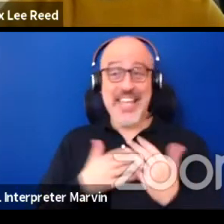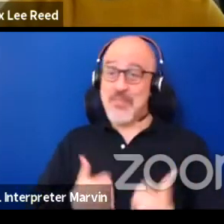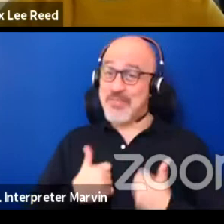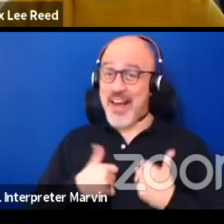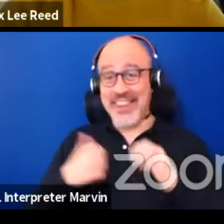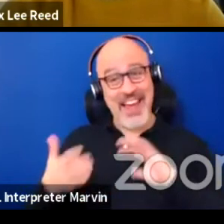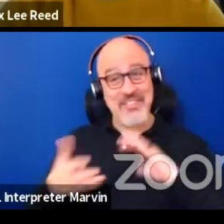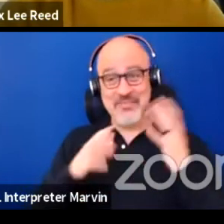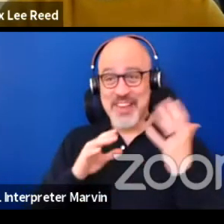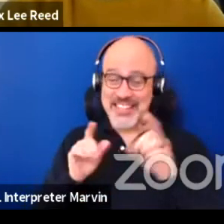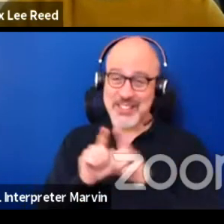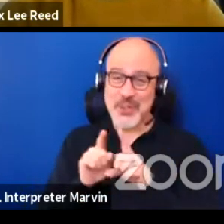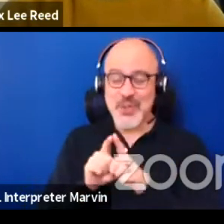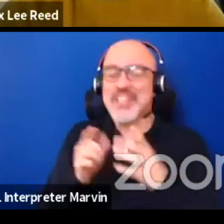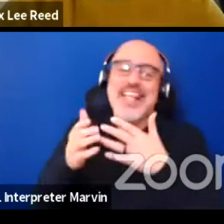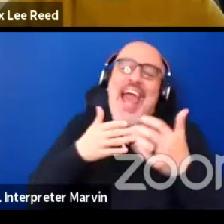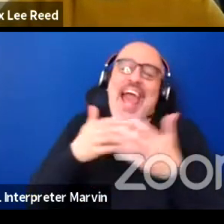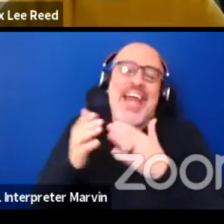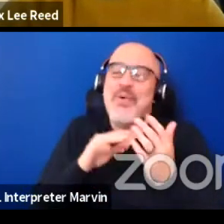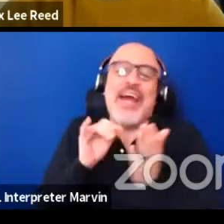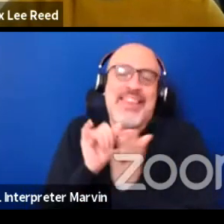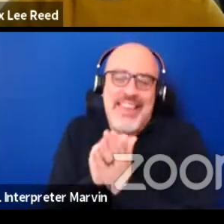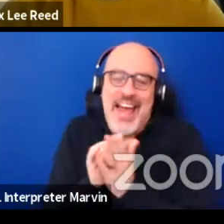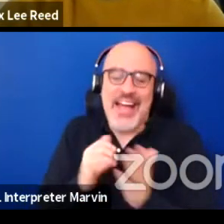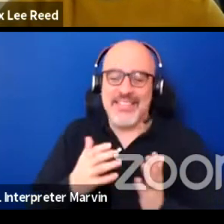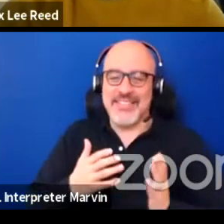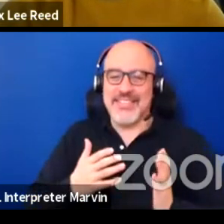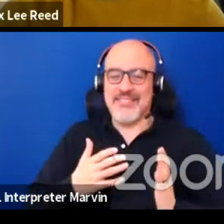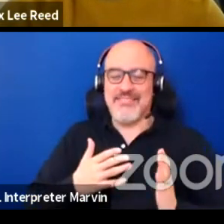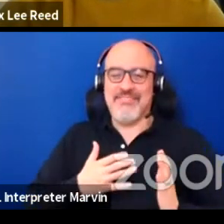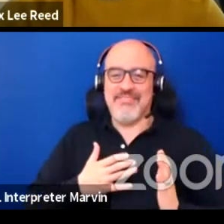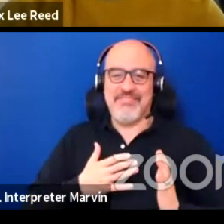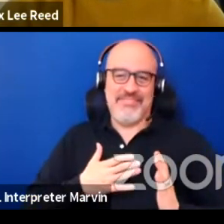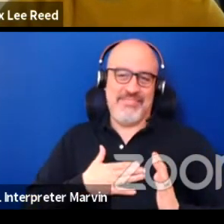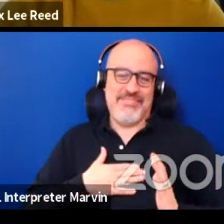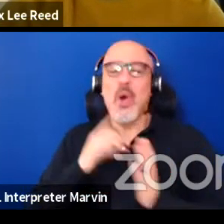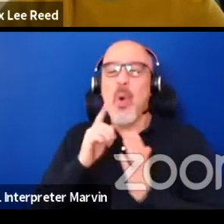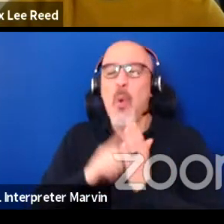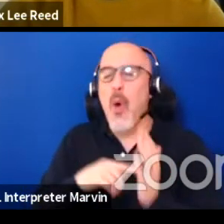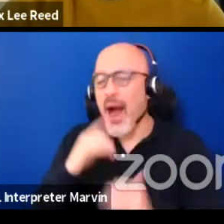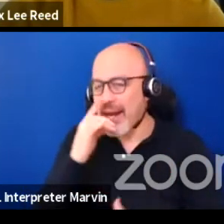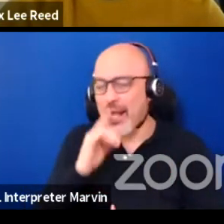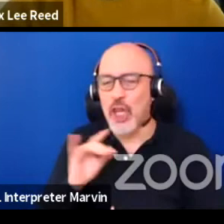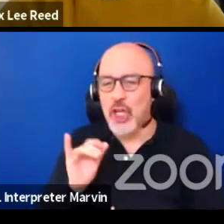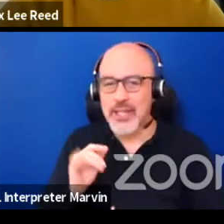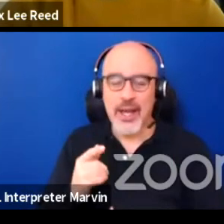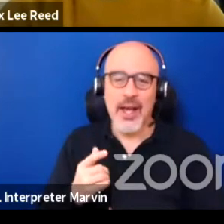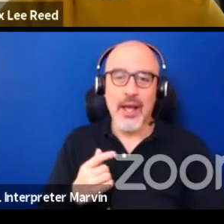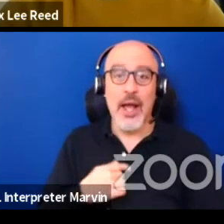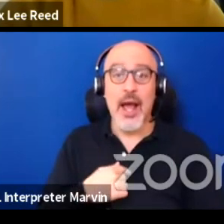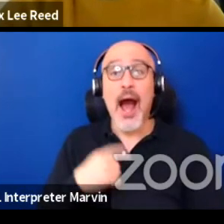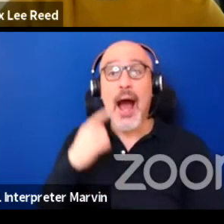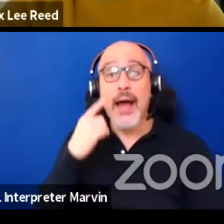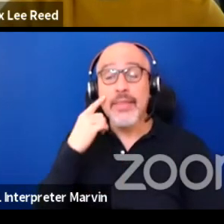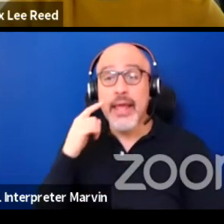know. So anyway, that's what it looks like. I think the question